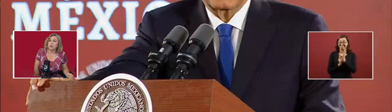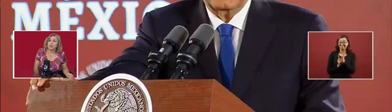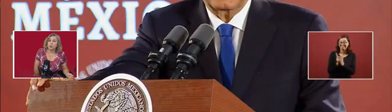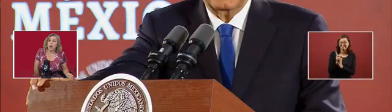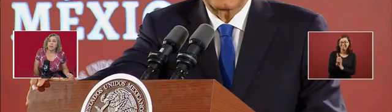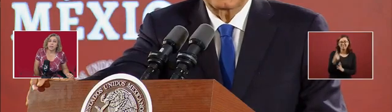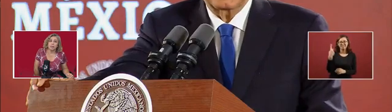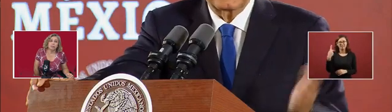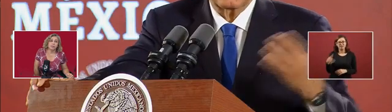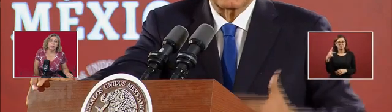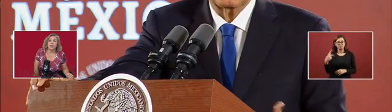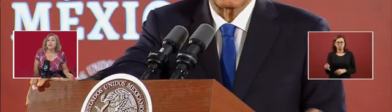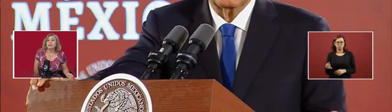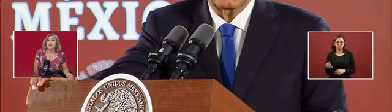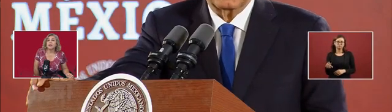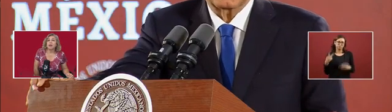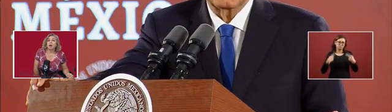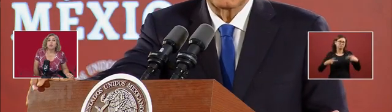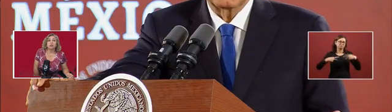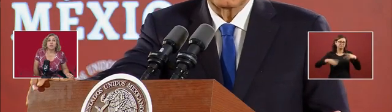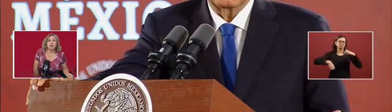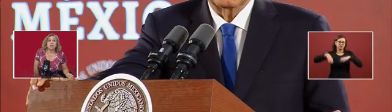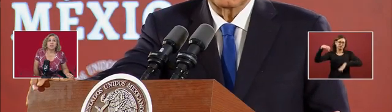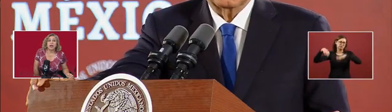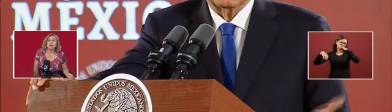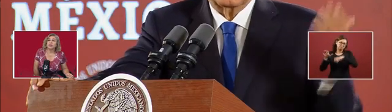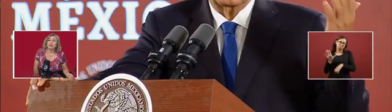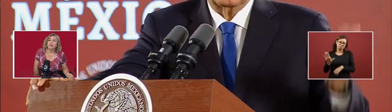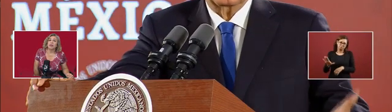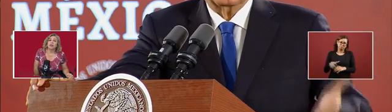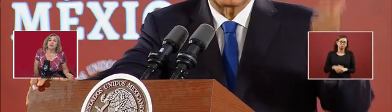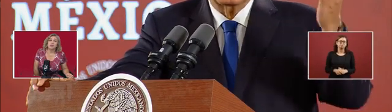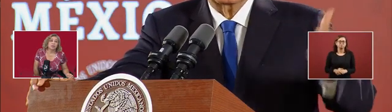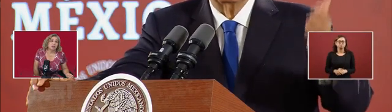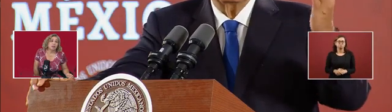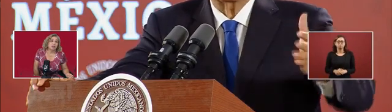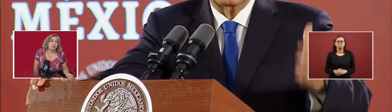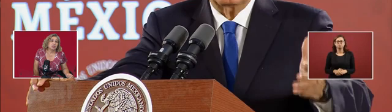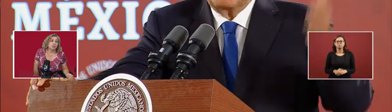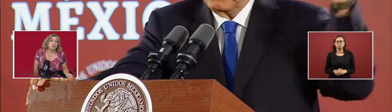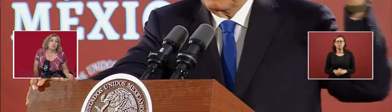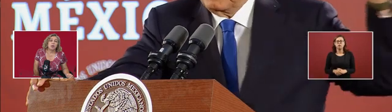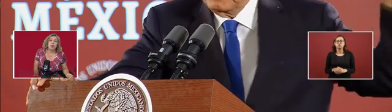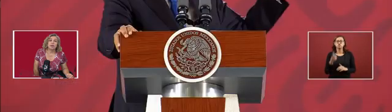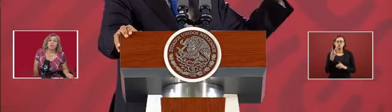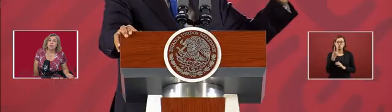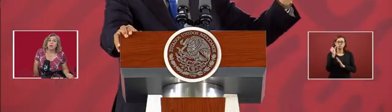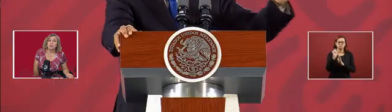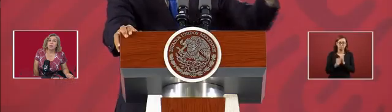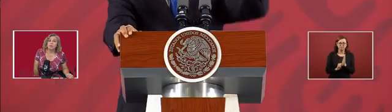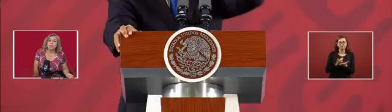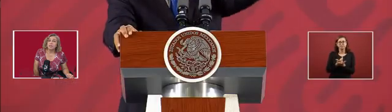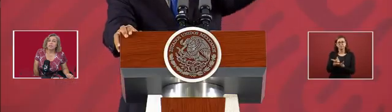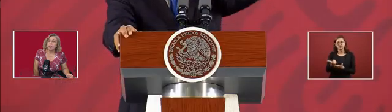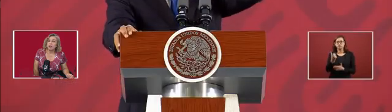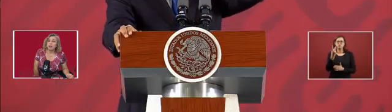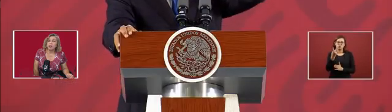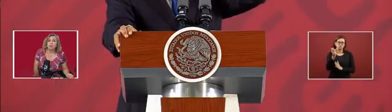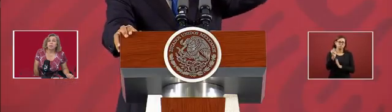Maya. where they're constructing the train Maya. Que Rafael Marín, And Rafael Marin, responsable the del desarrollo del responsible Istmo, of